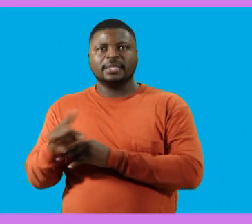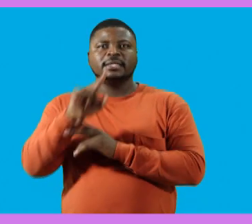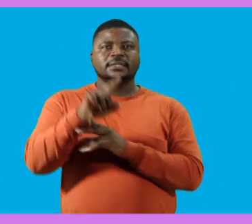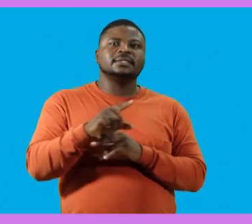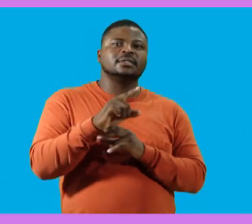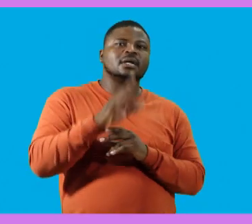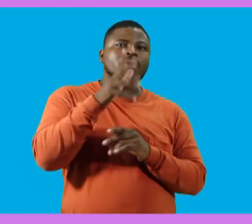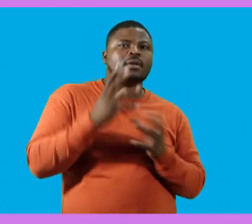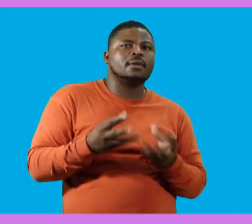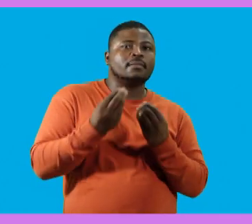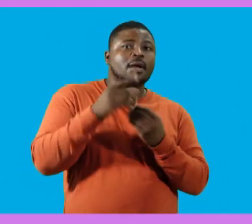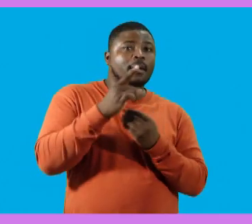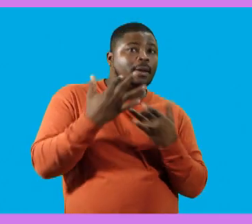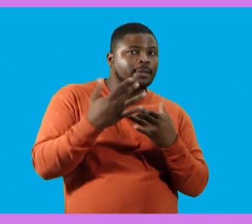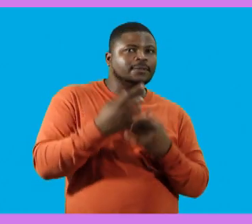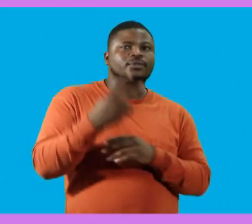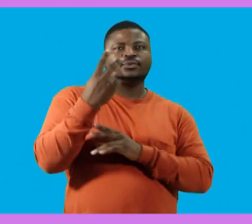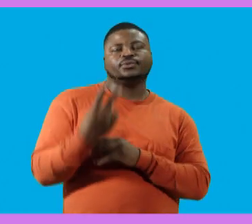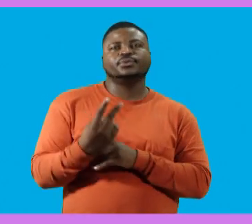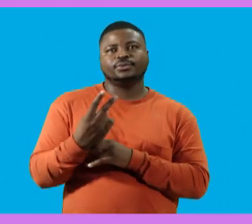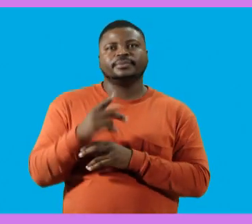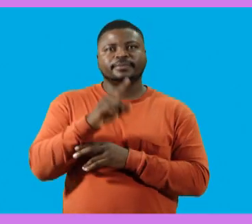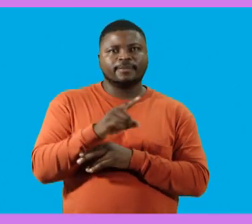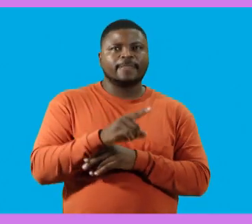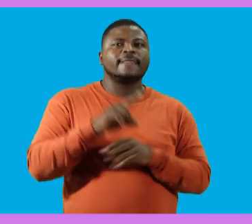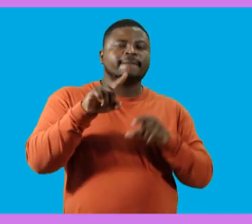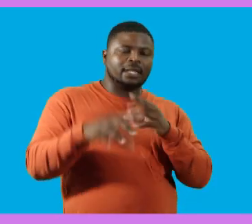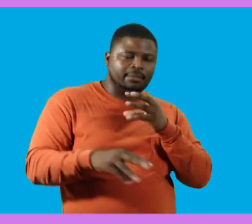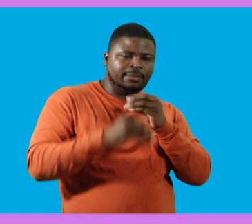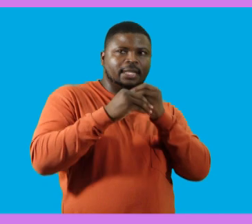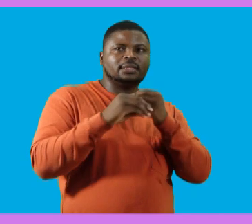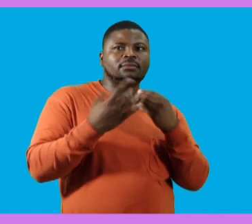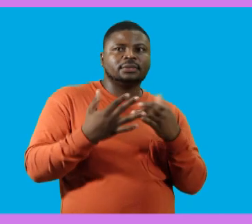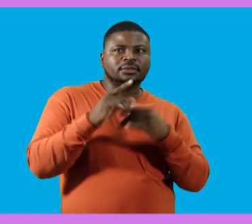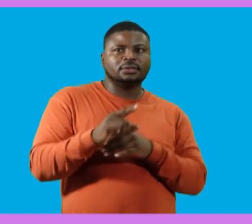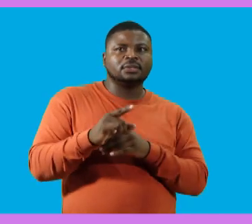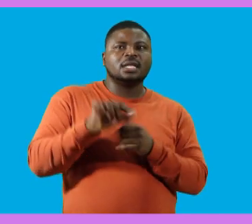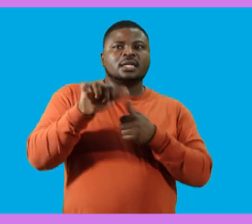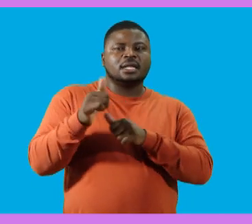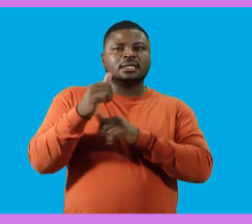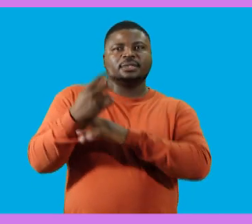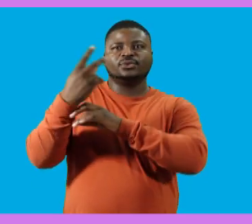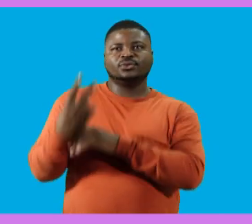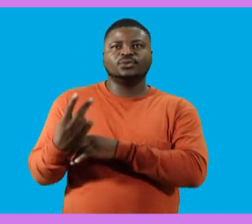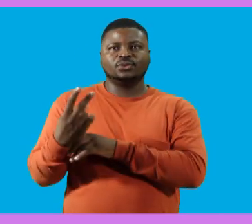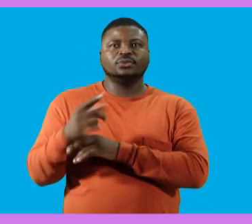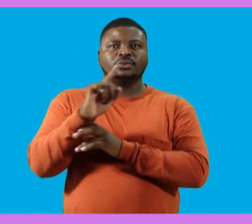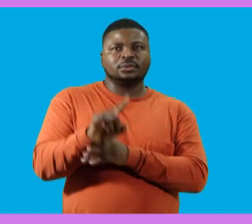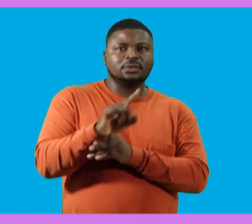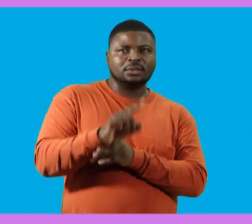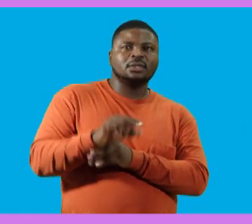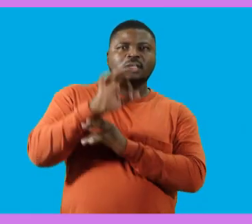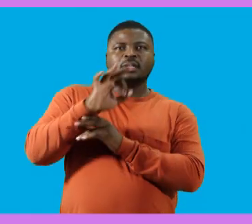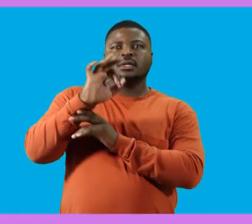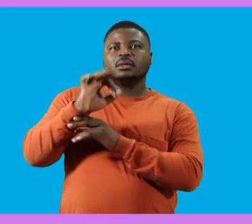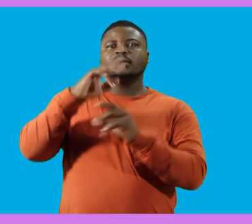3,11, and there is 2 of them, plus another 2 of the